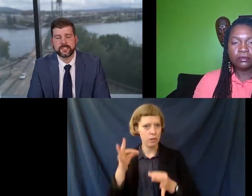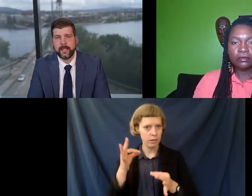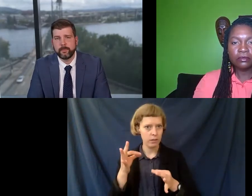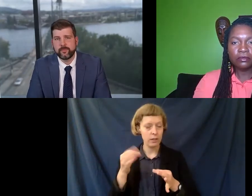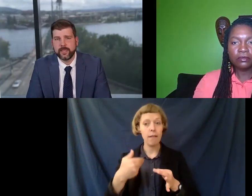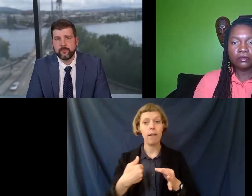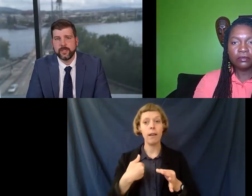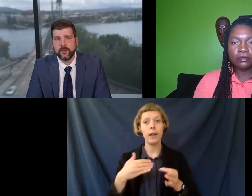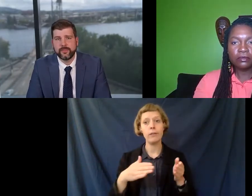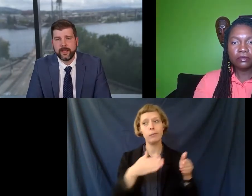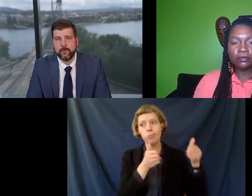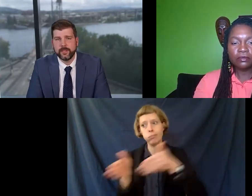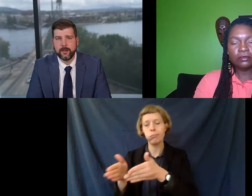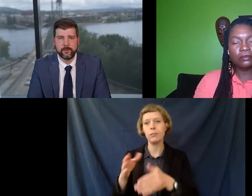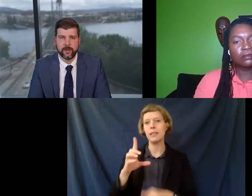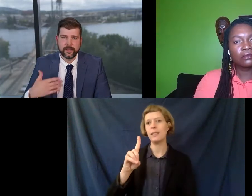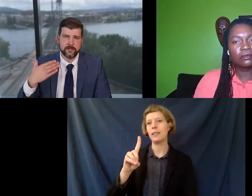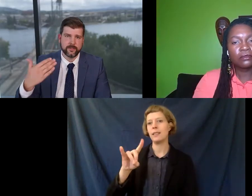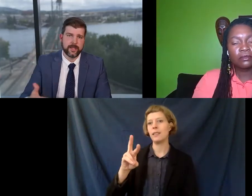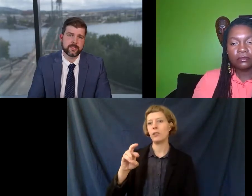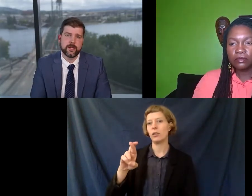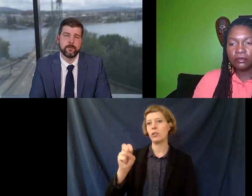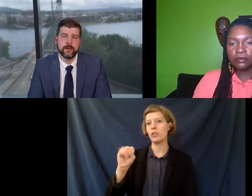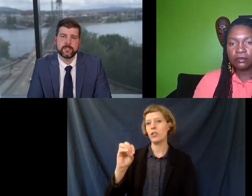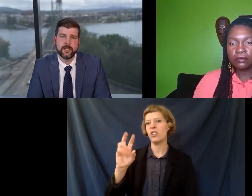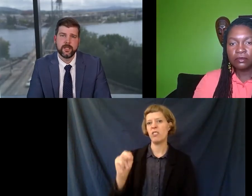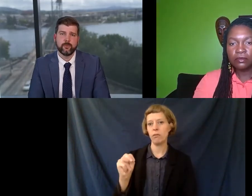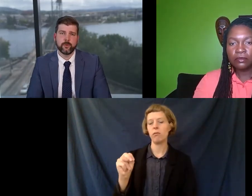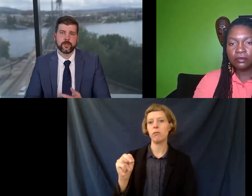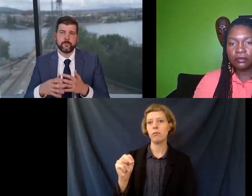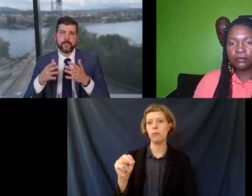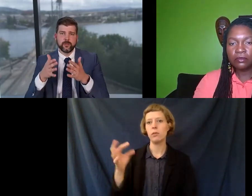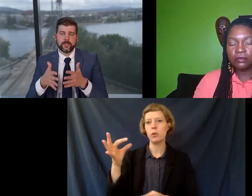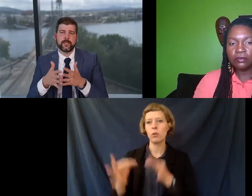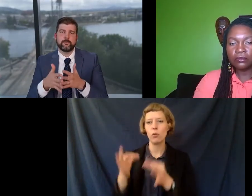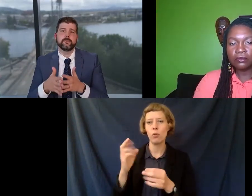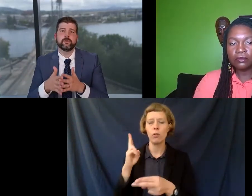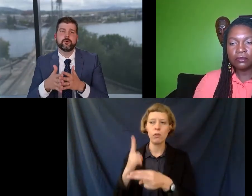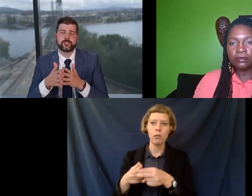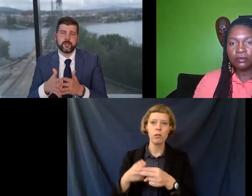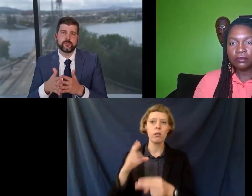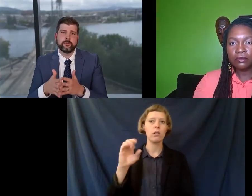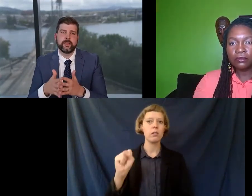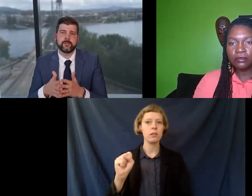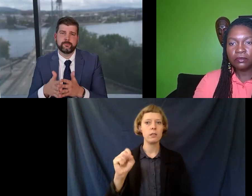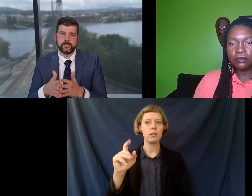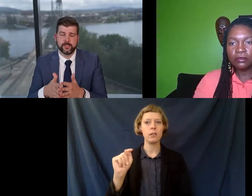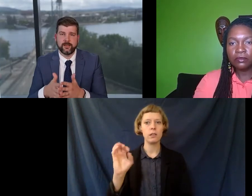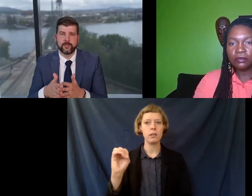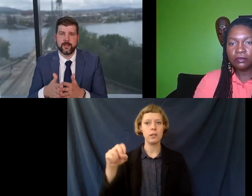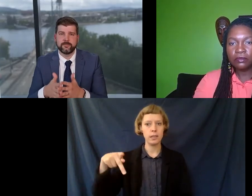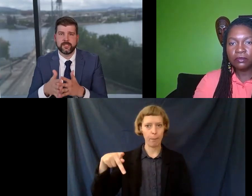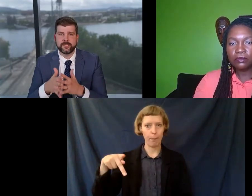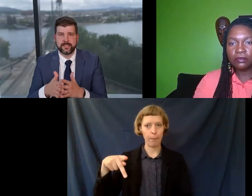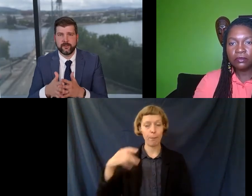called STEP. And we know that that will be up and running here in the next couple months, where we're going to be looking at people who are charged with Measure